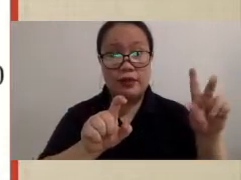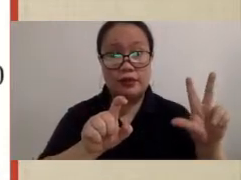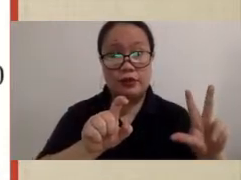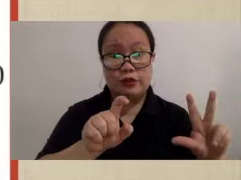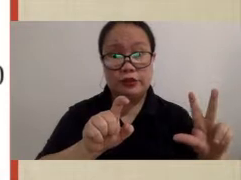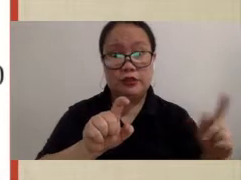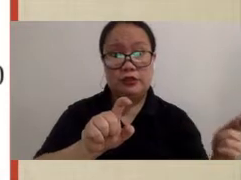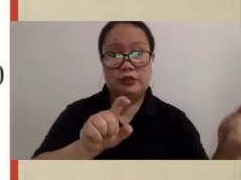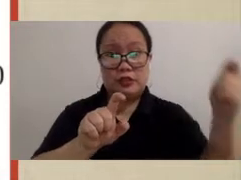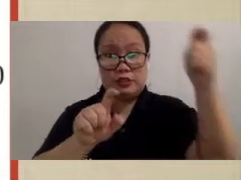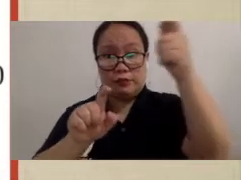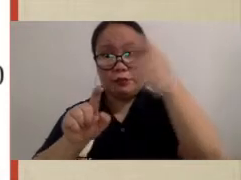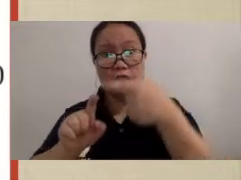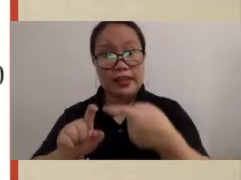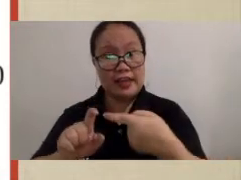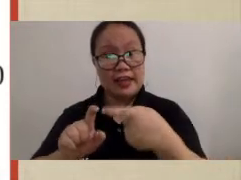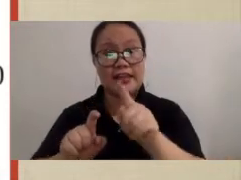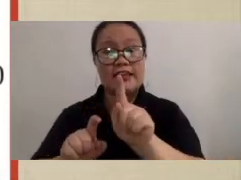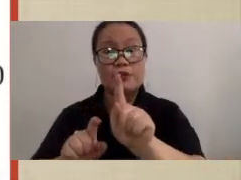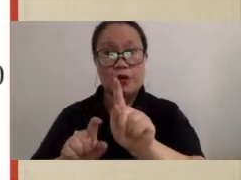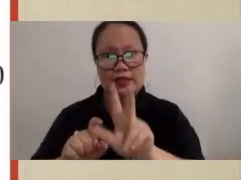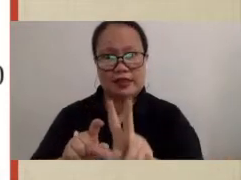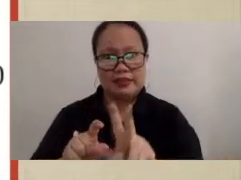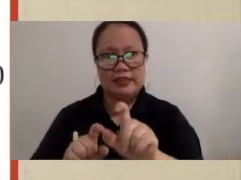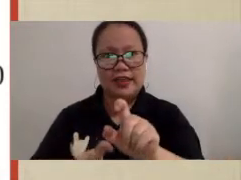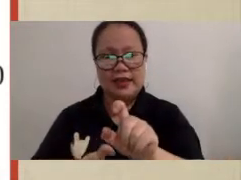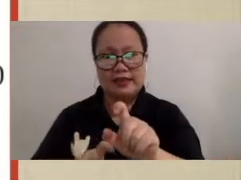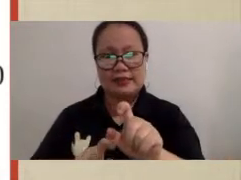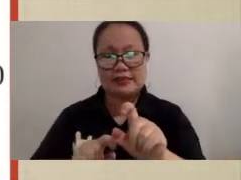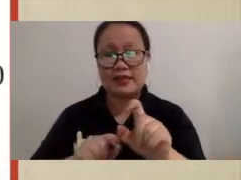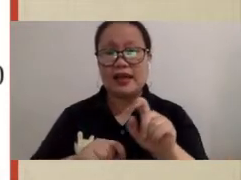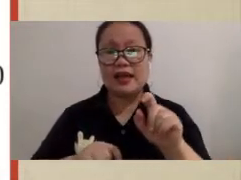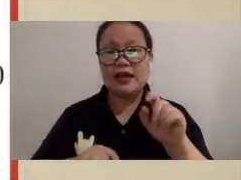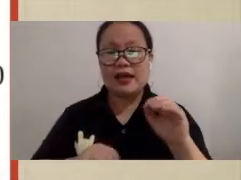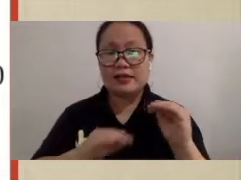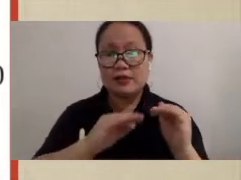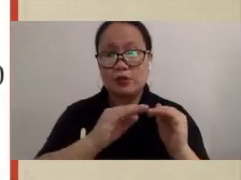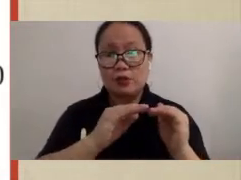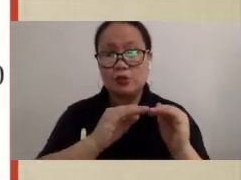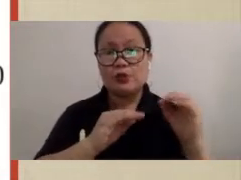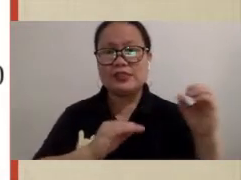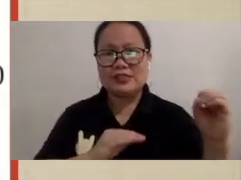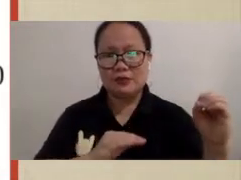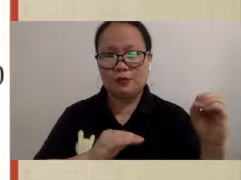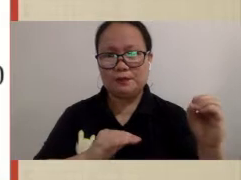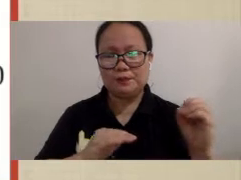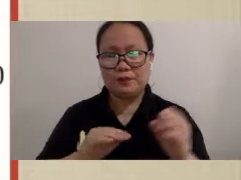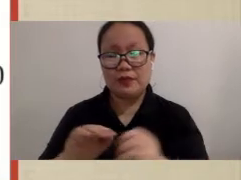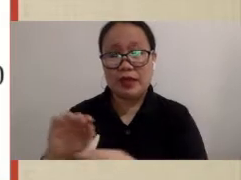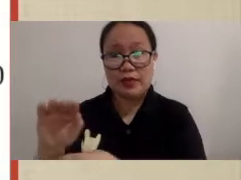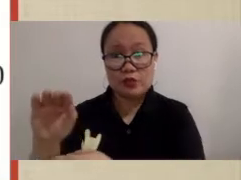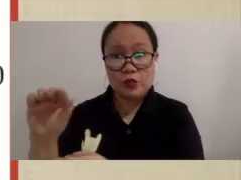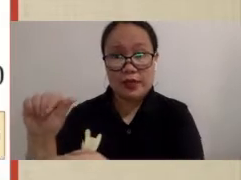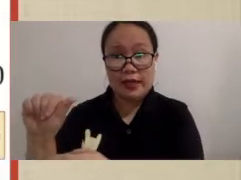si 1/3 x and then equate to 0. 1/3 x will become negative.